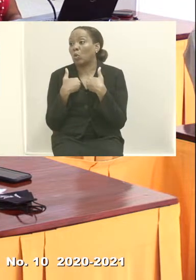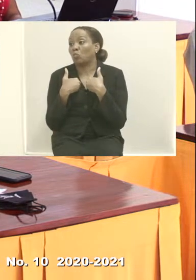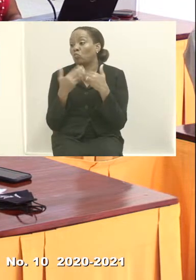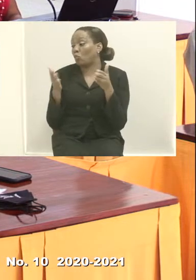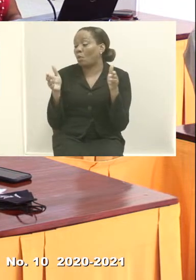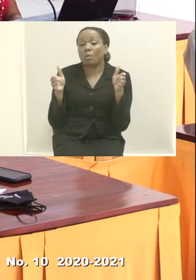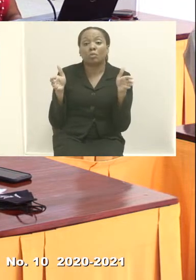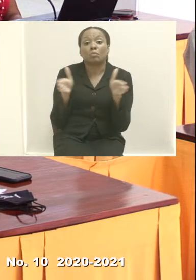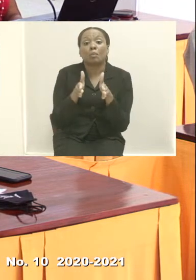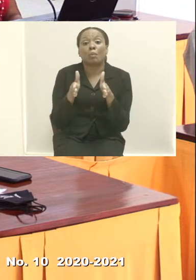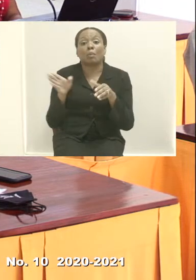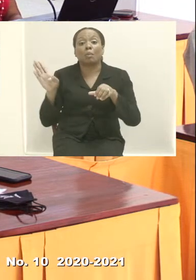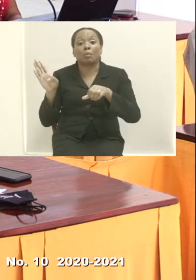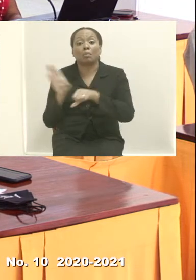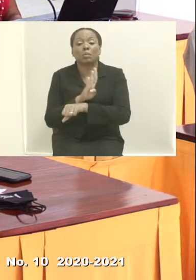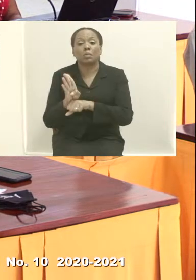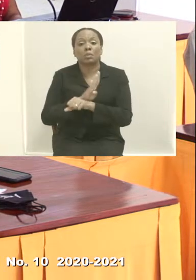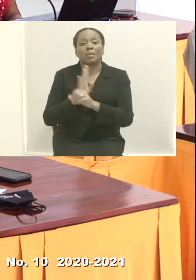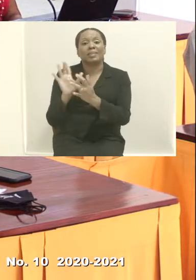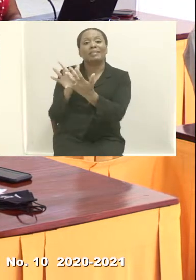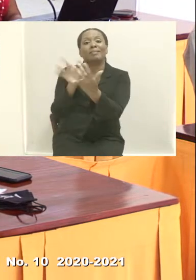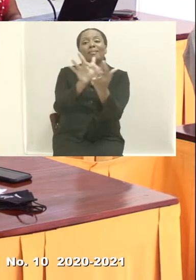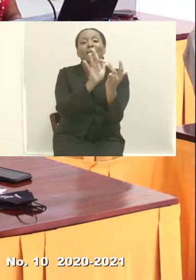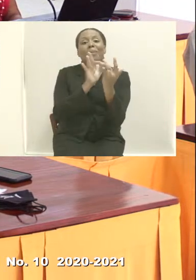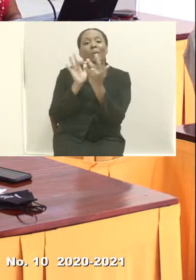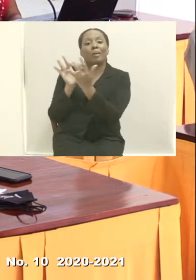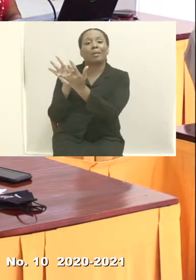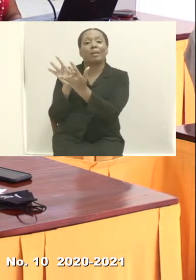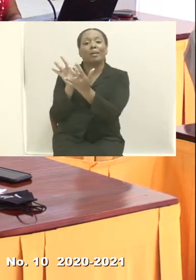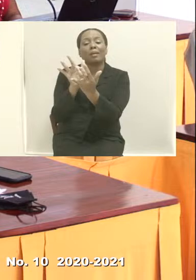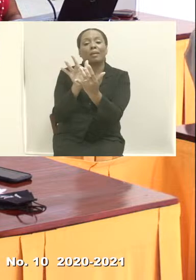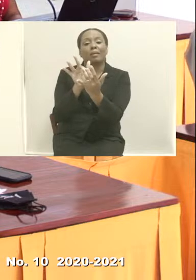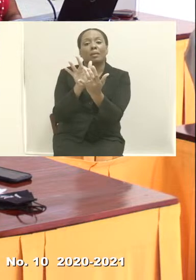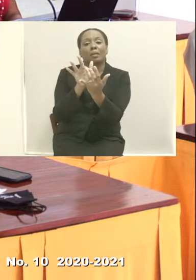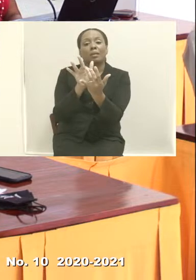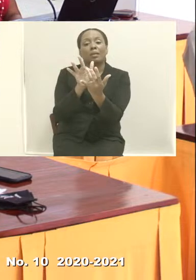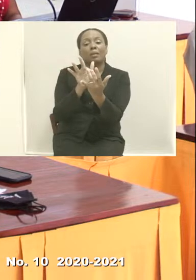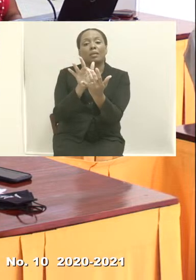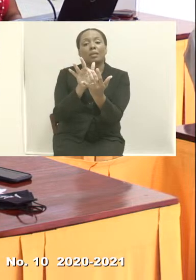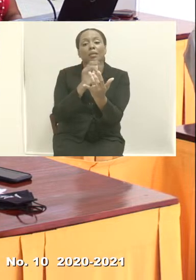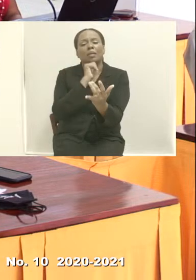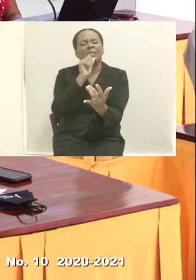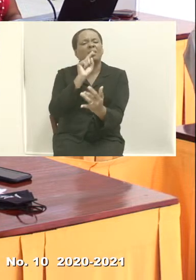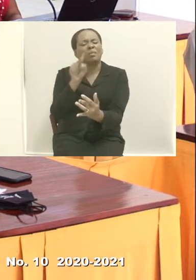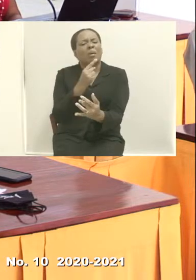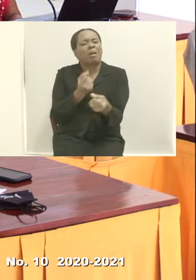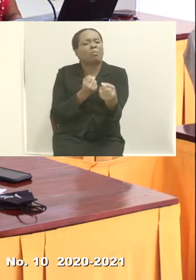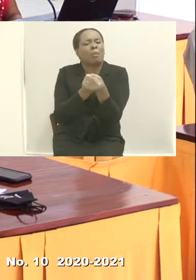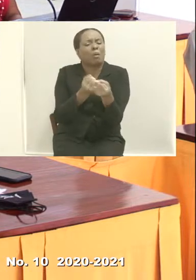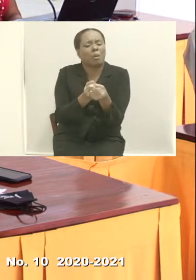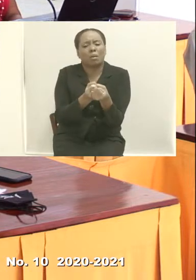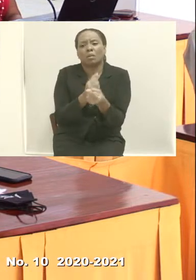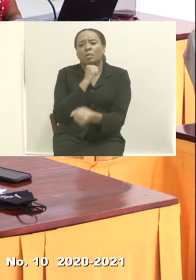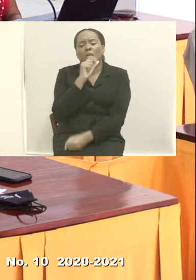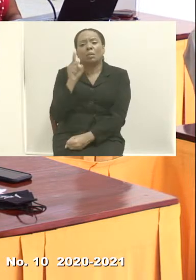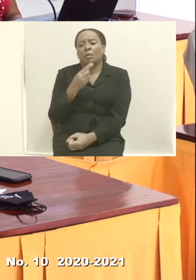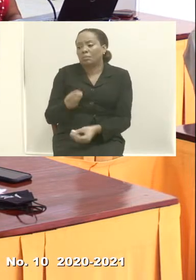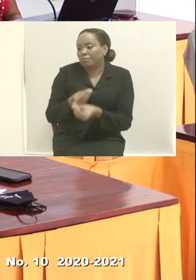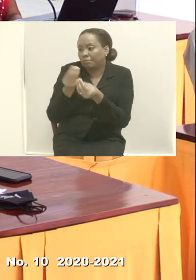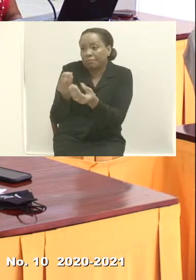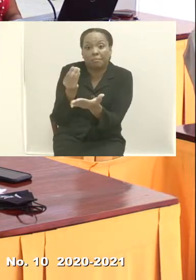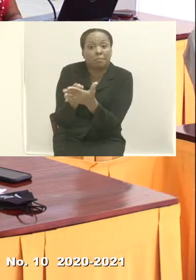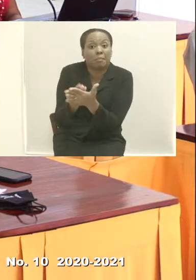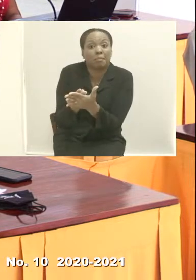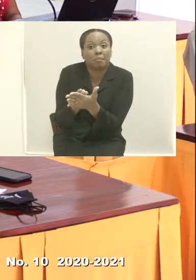that will effectively be able to not only lend assistance, not only lend funds, but more importantly,